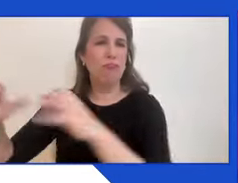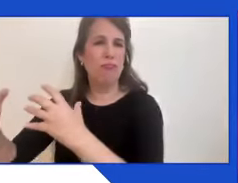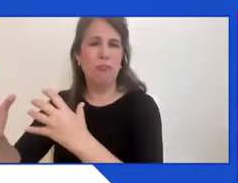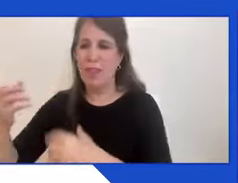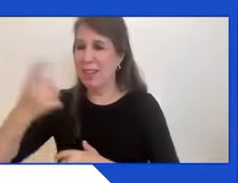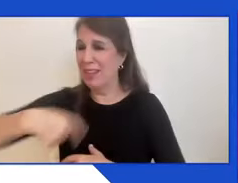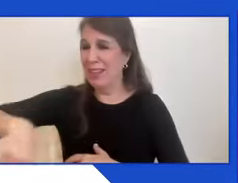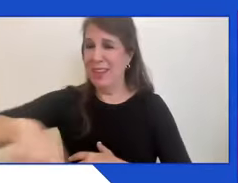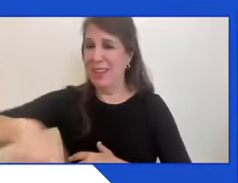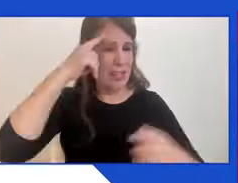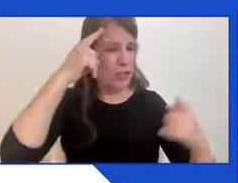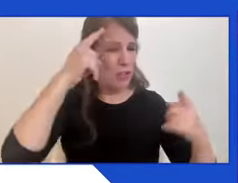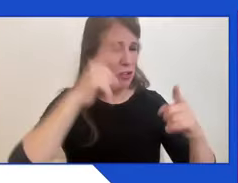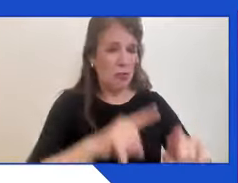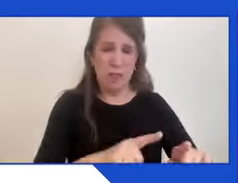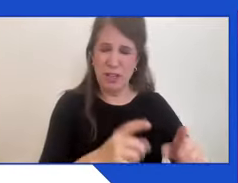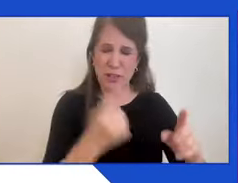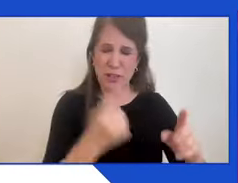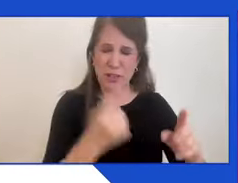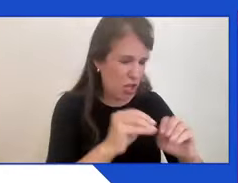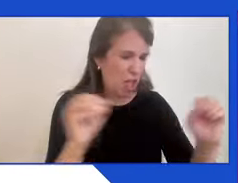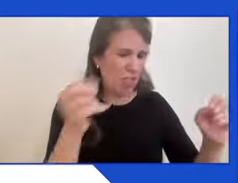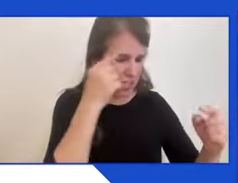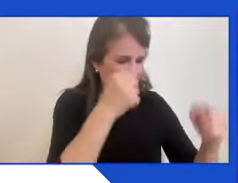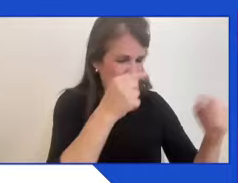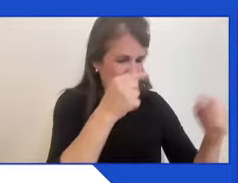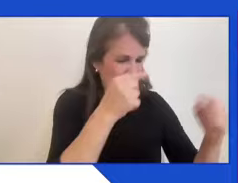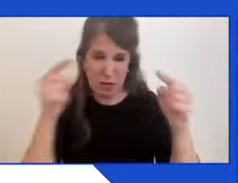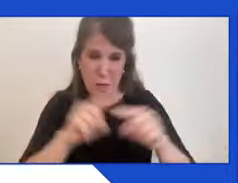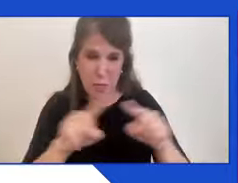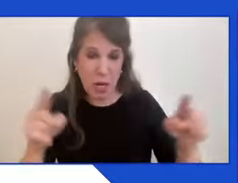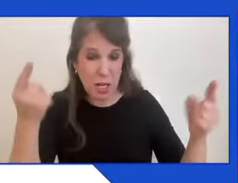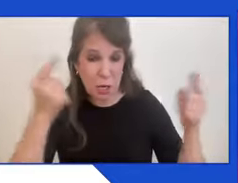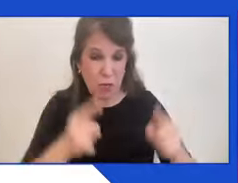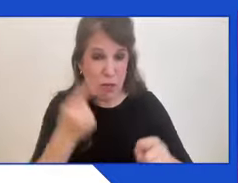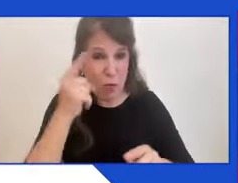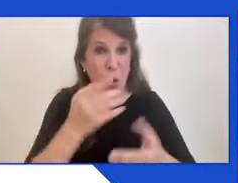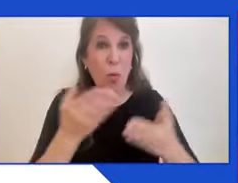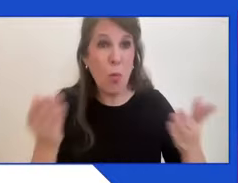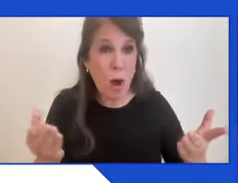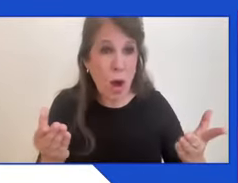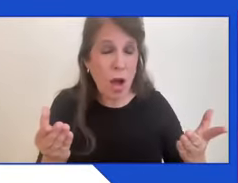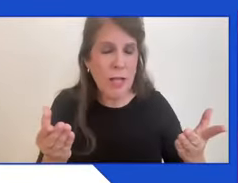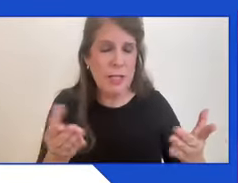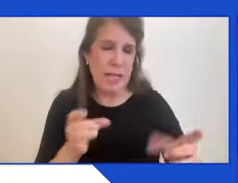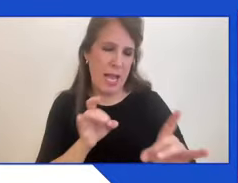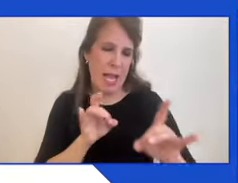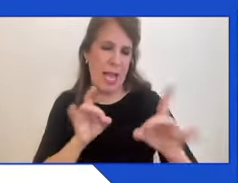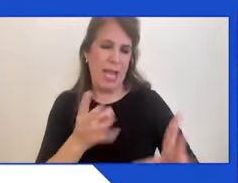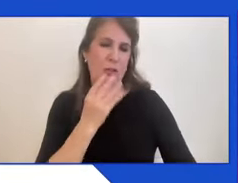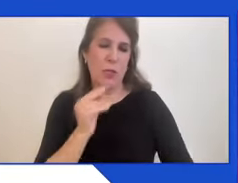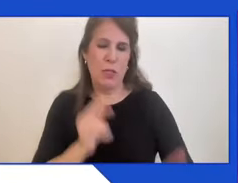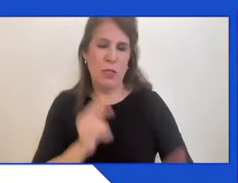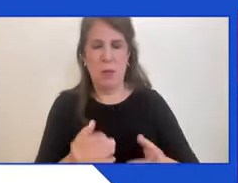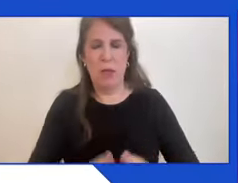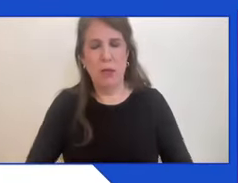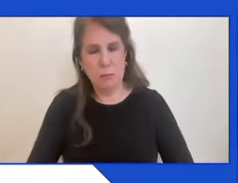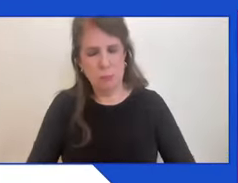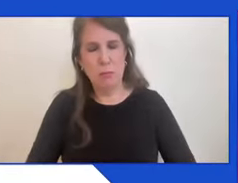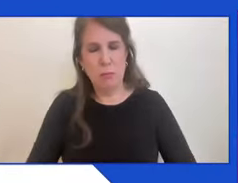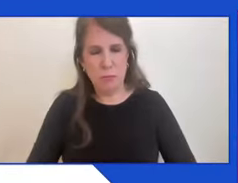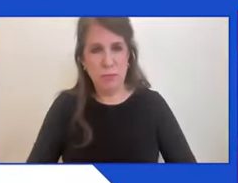else agree on their suspicion and hatred of Jews. And if we needed any